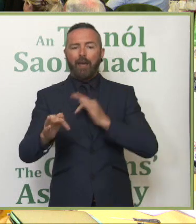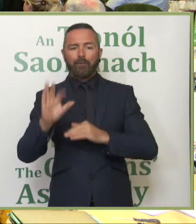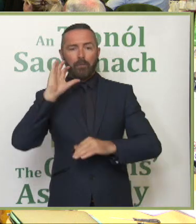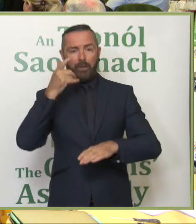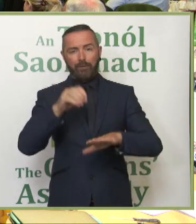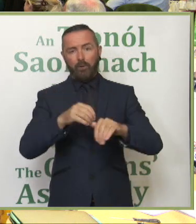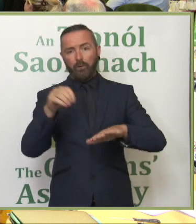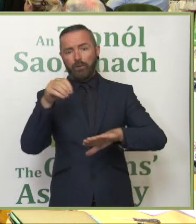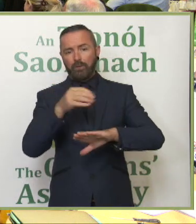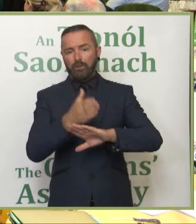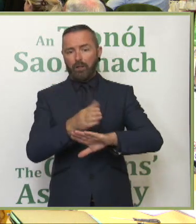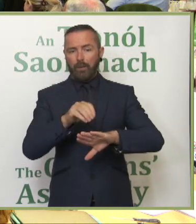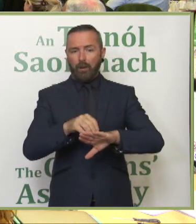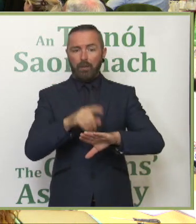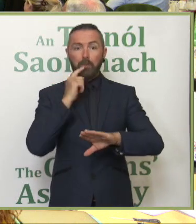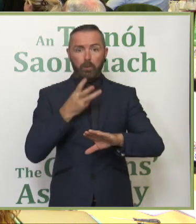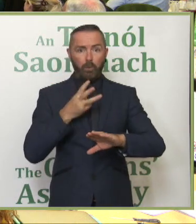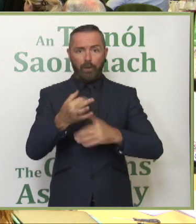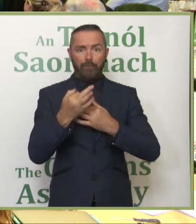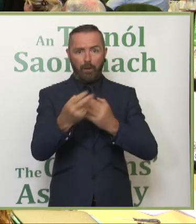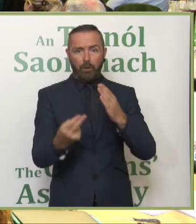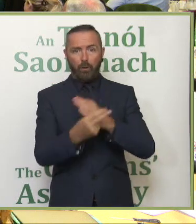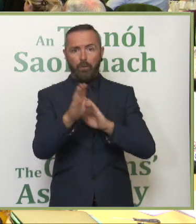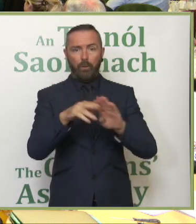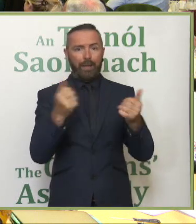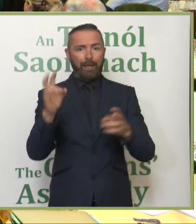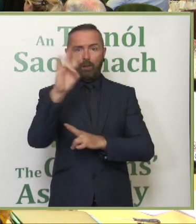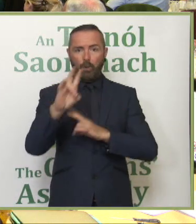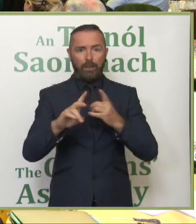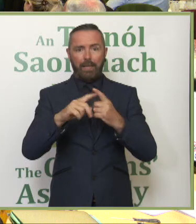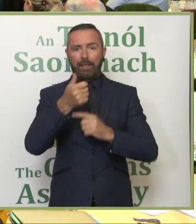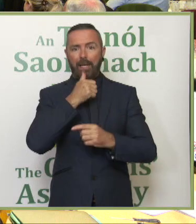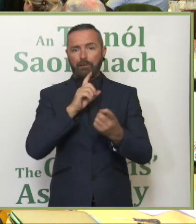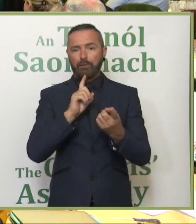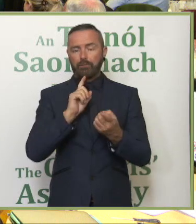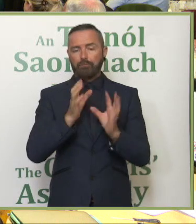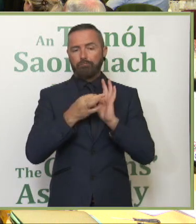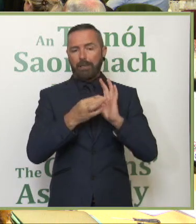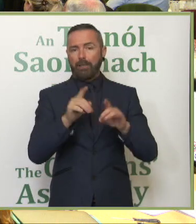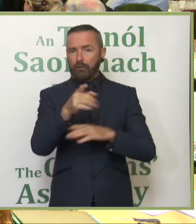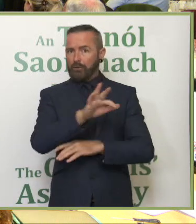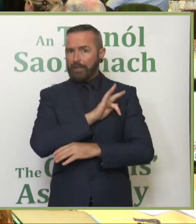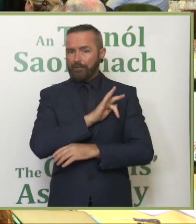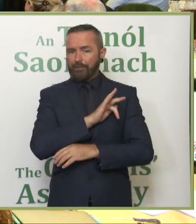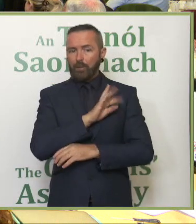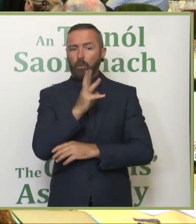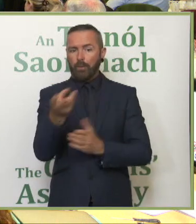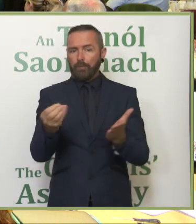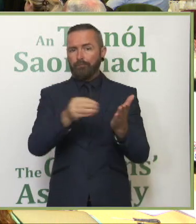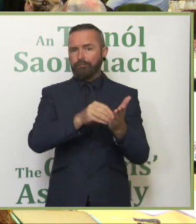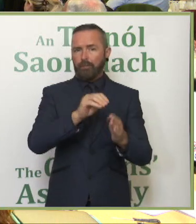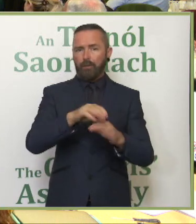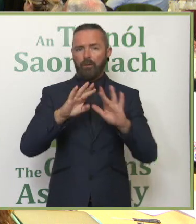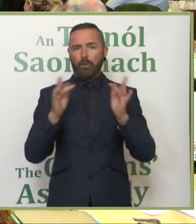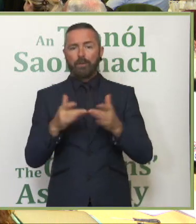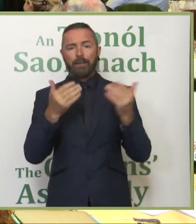but I know you've committed to follow up with any questions and answers that are related to yourself, and we can put them up on our website. So thank you, Giovanna, and over to yourself